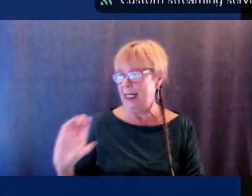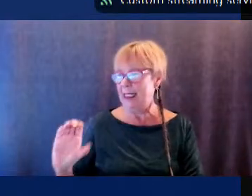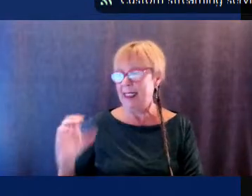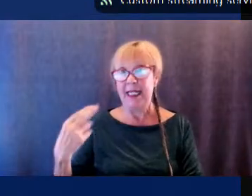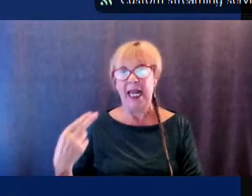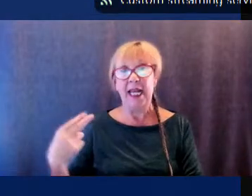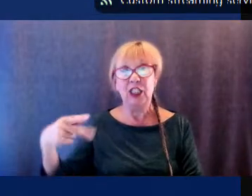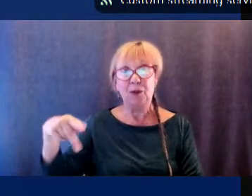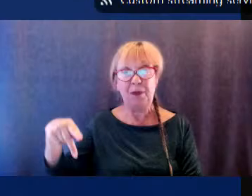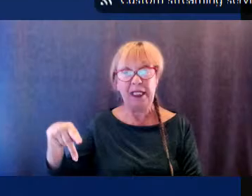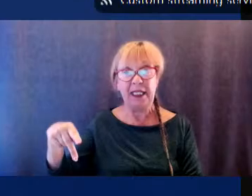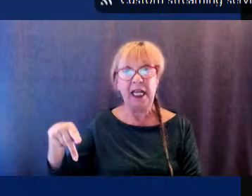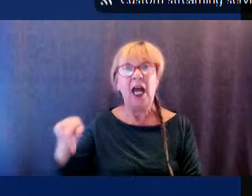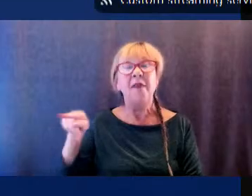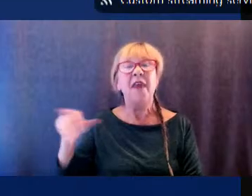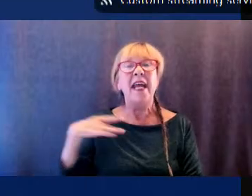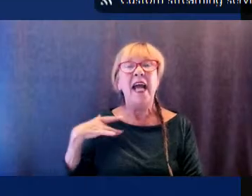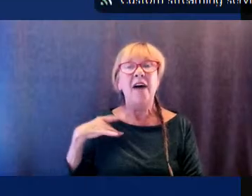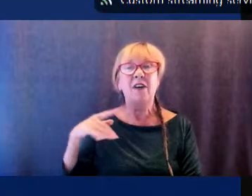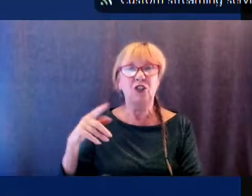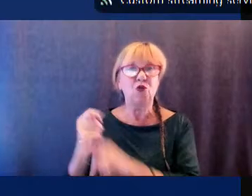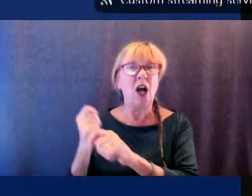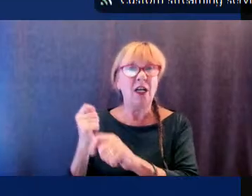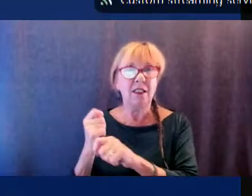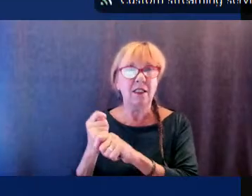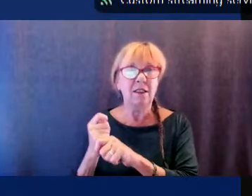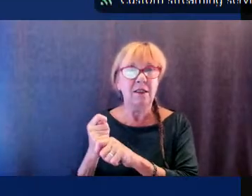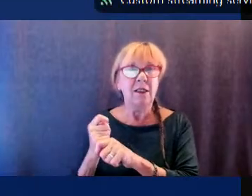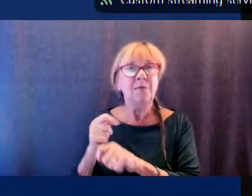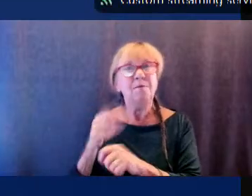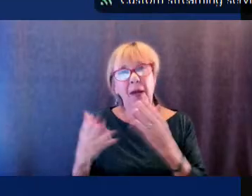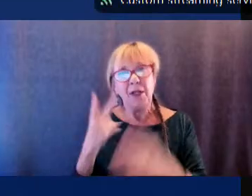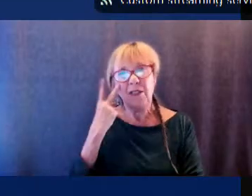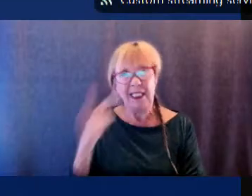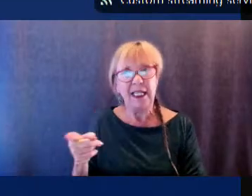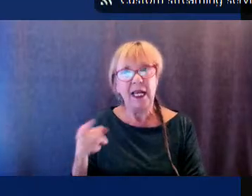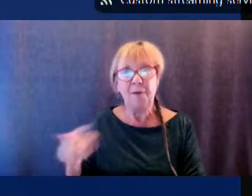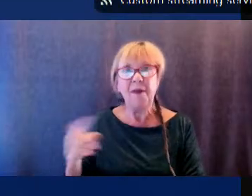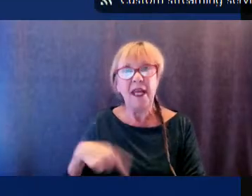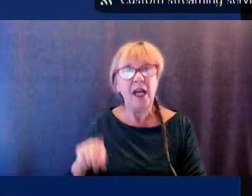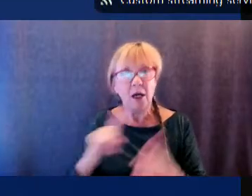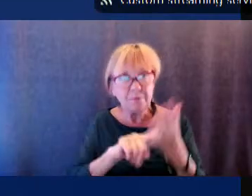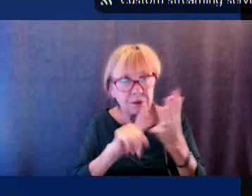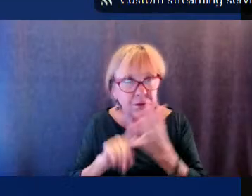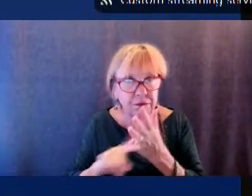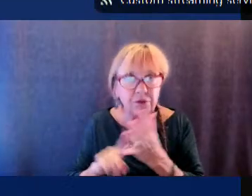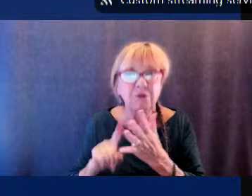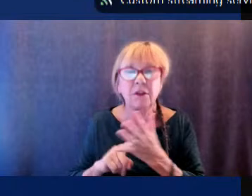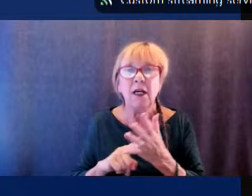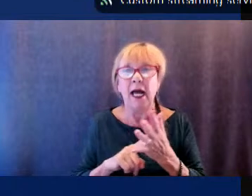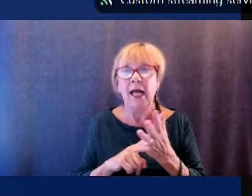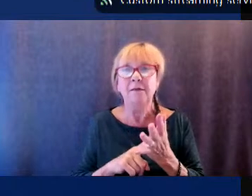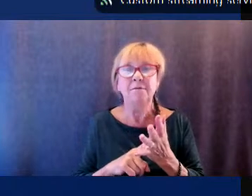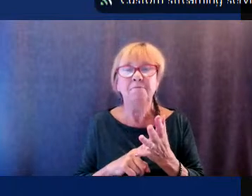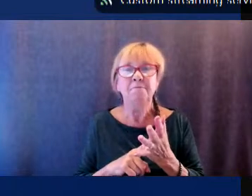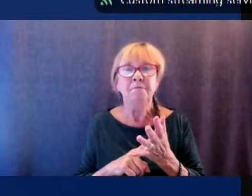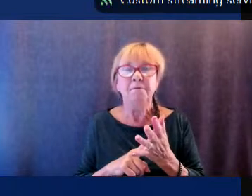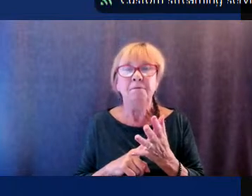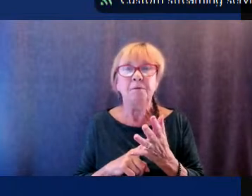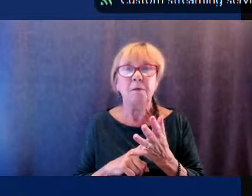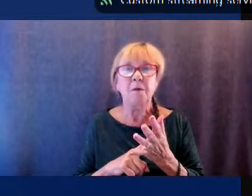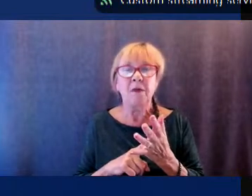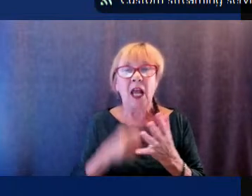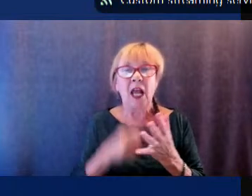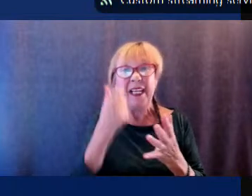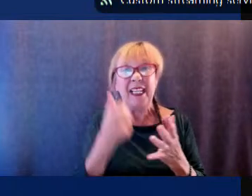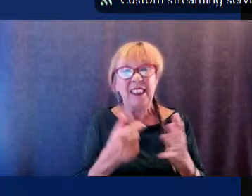conducting commercial enforcement, and just to make the roadway safer for everybody, especially as those trucks get loaded in with 50 to 80,000